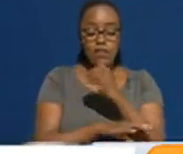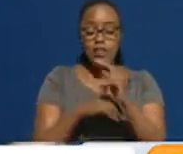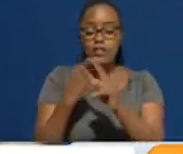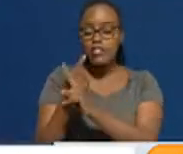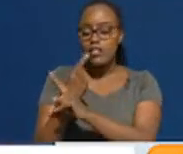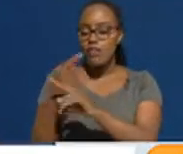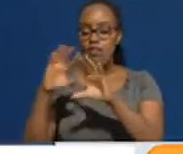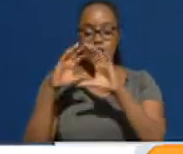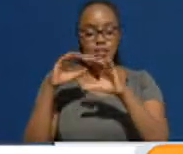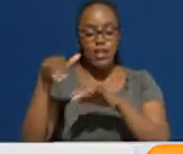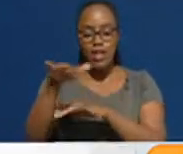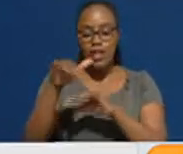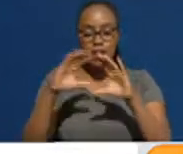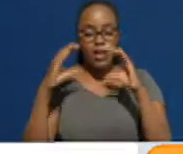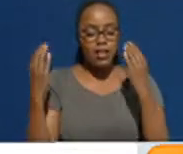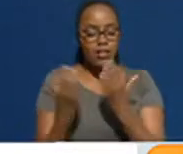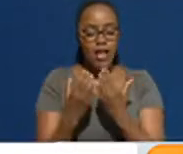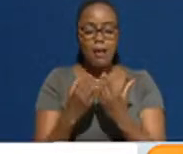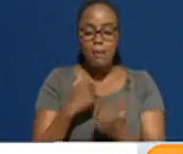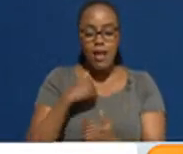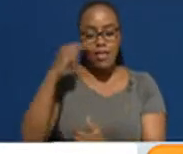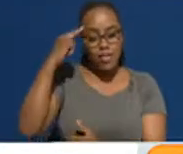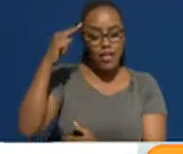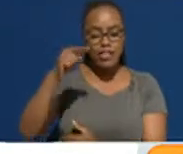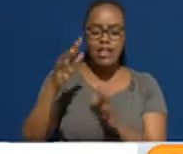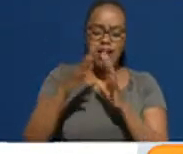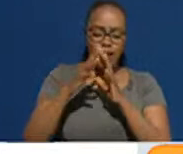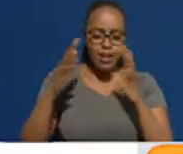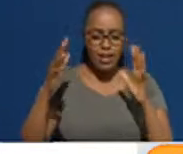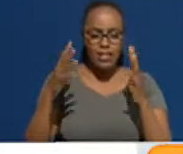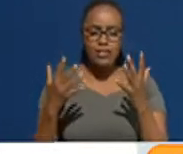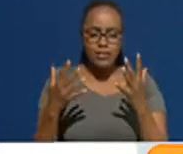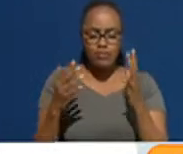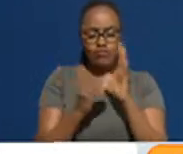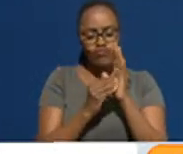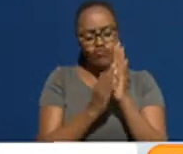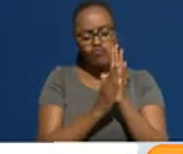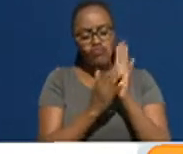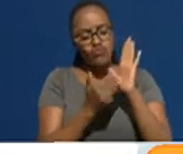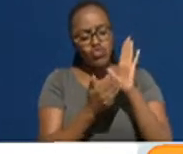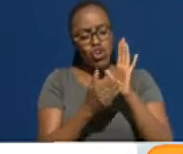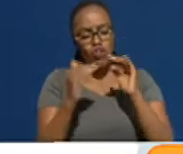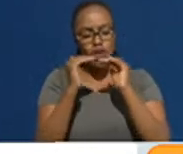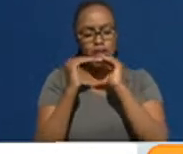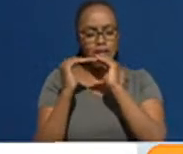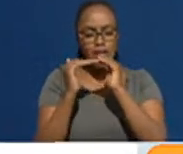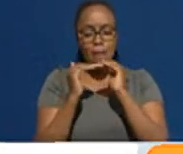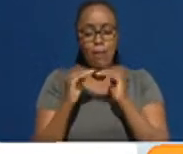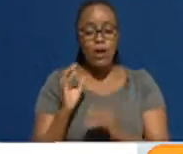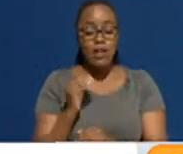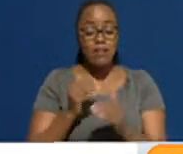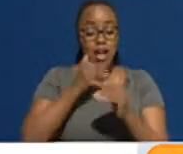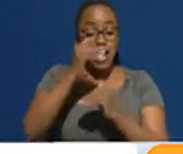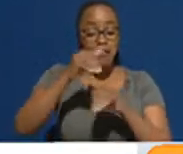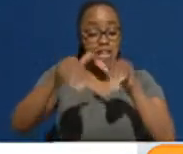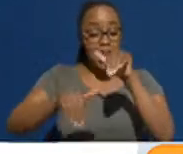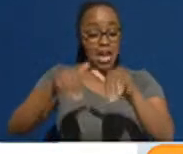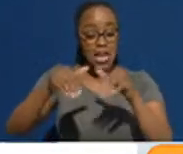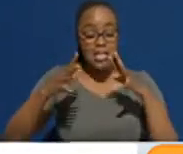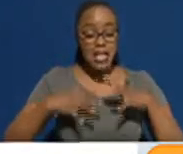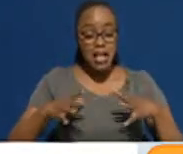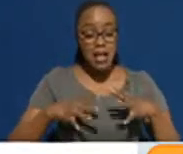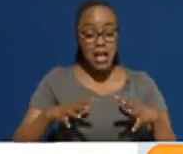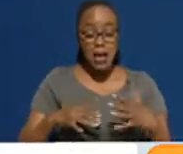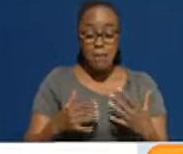the world, I think it's a great mark of, you know, the beauty of our democracy, that even after an election, people have